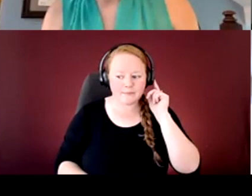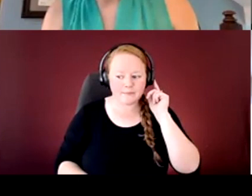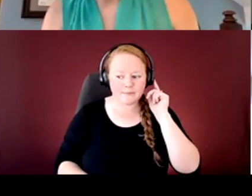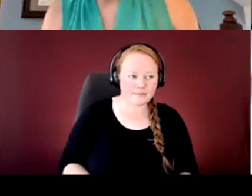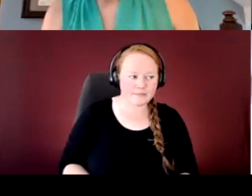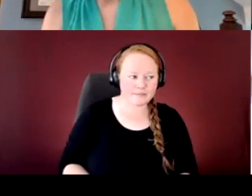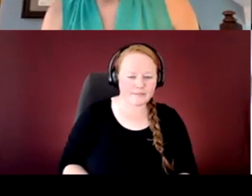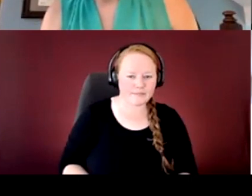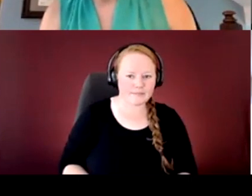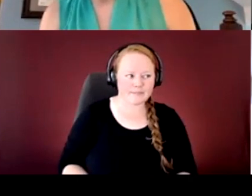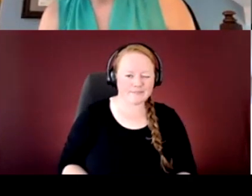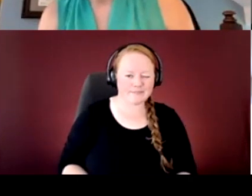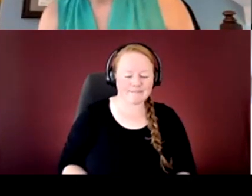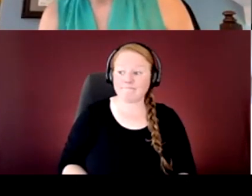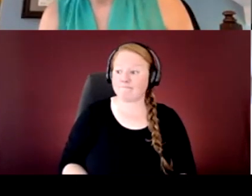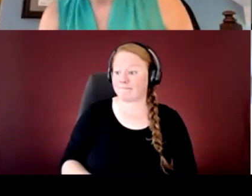This is Christina. One